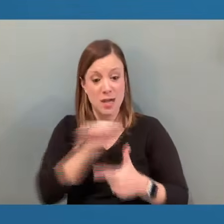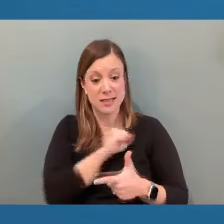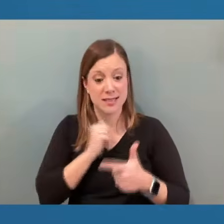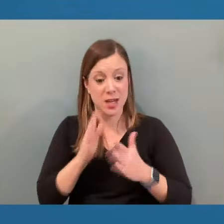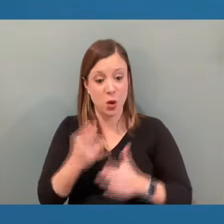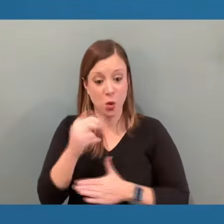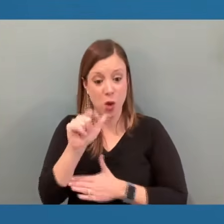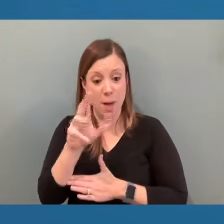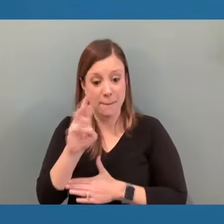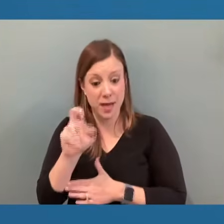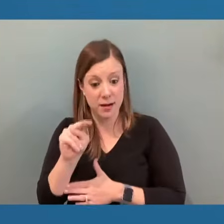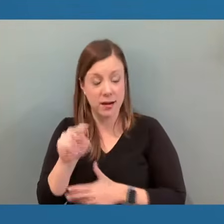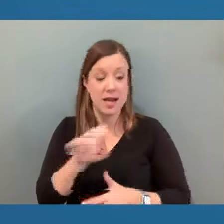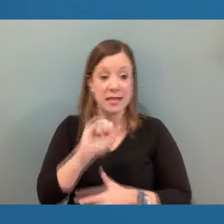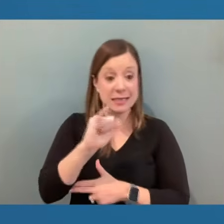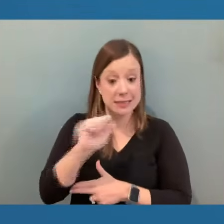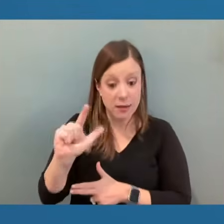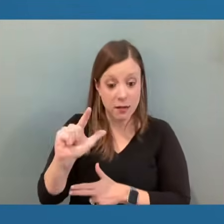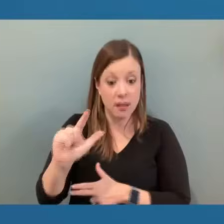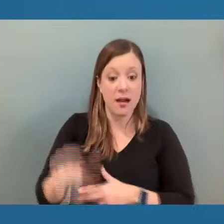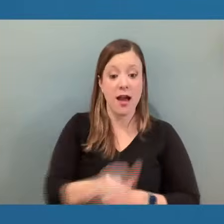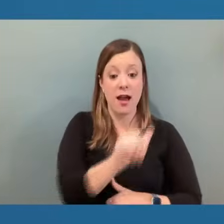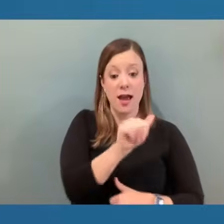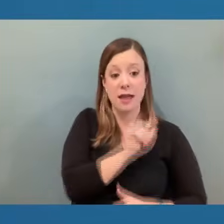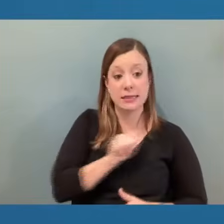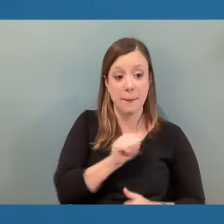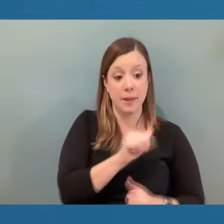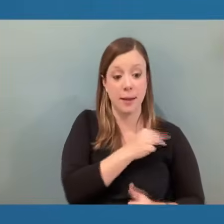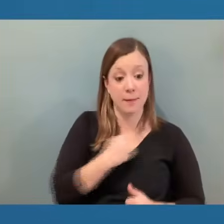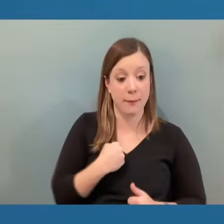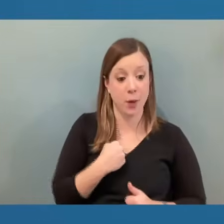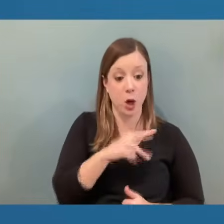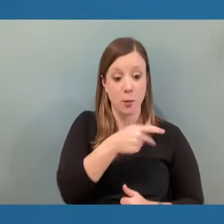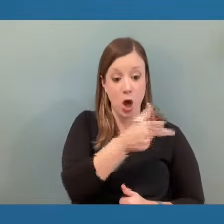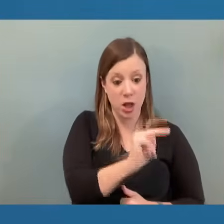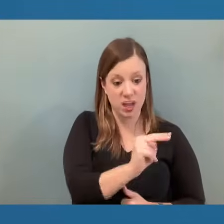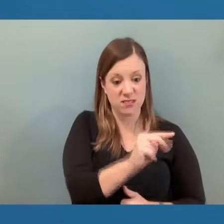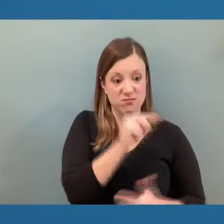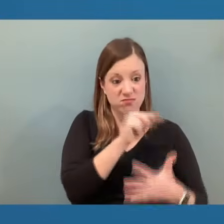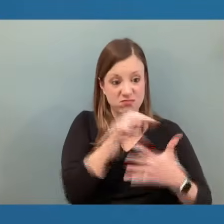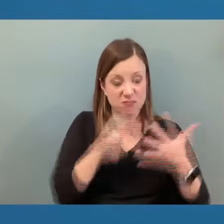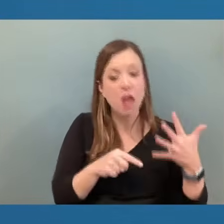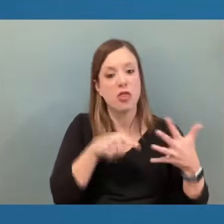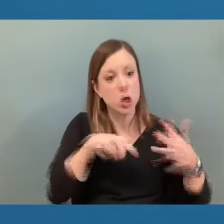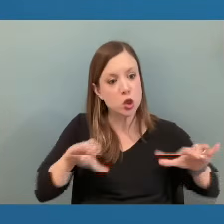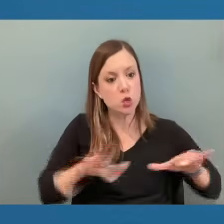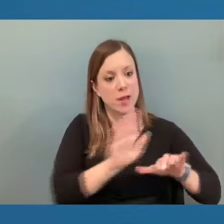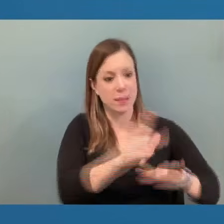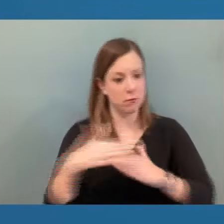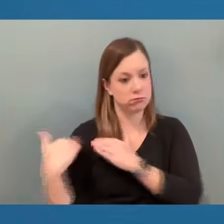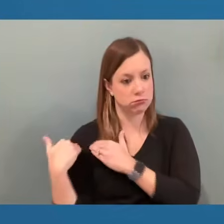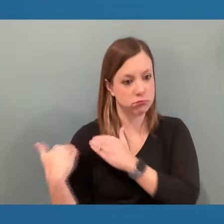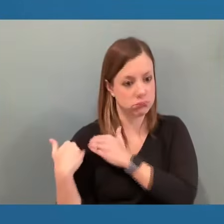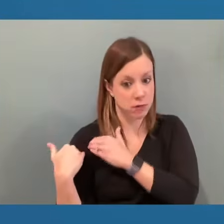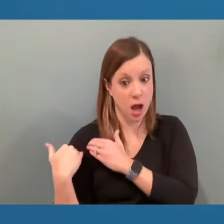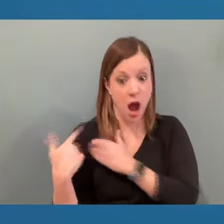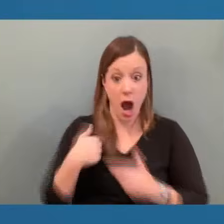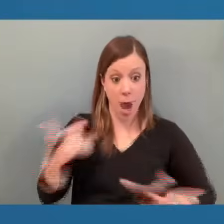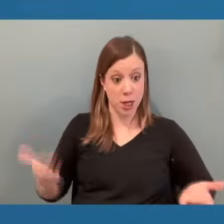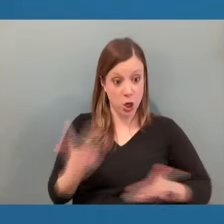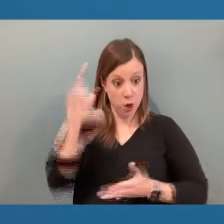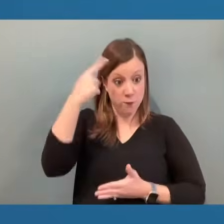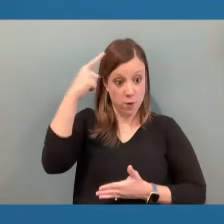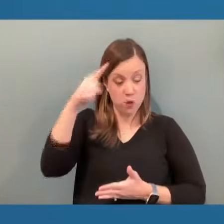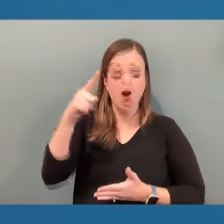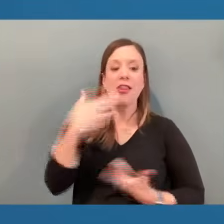doing their part. So I just want you to know that I'm here mainly to thank them and to thank you